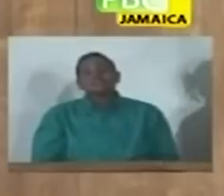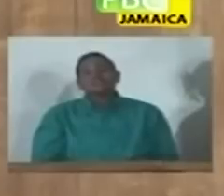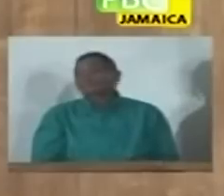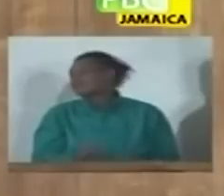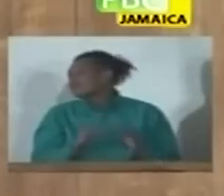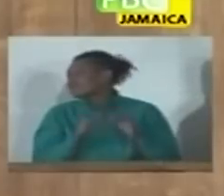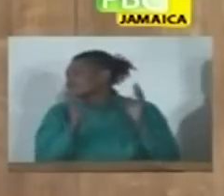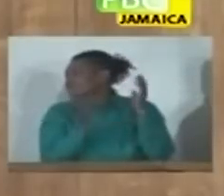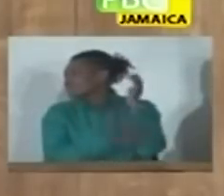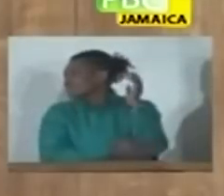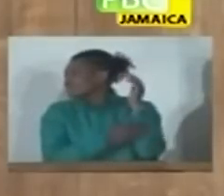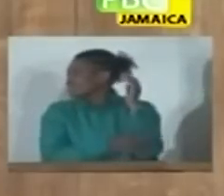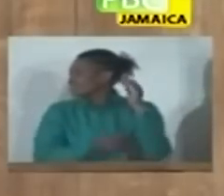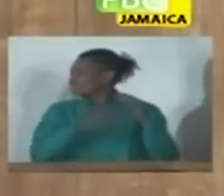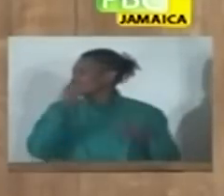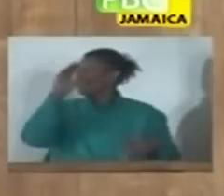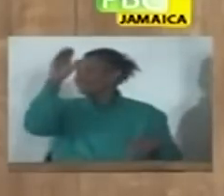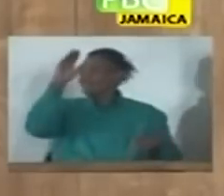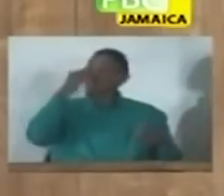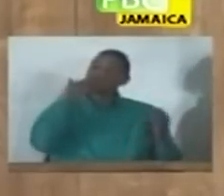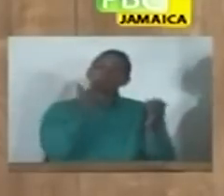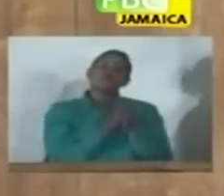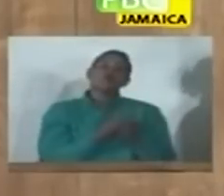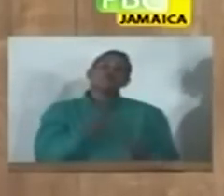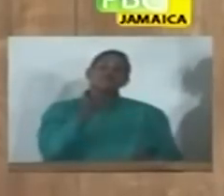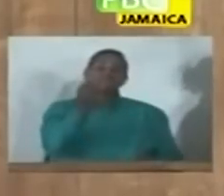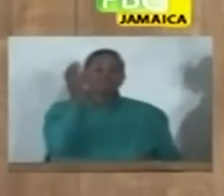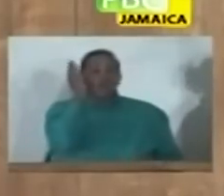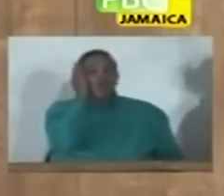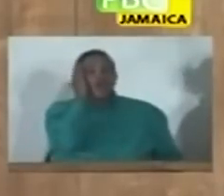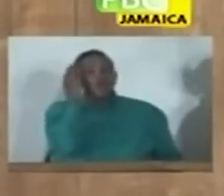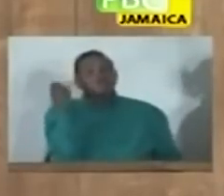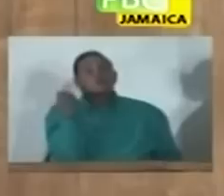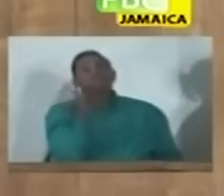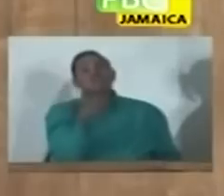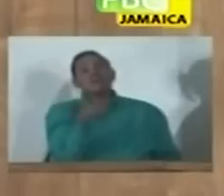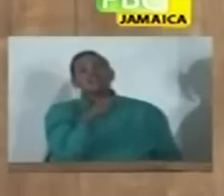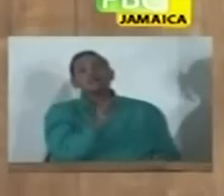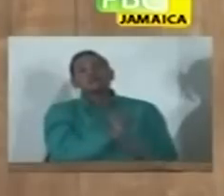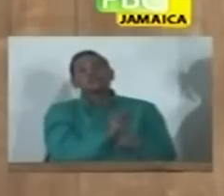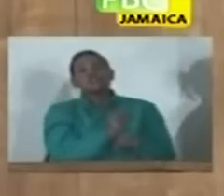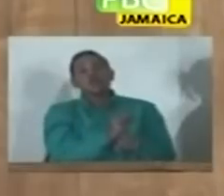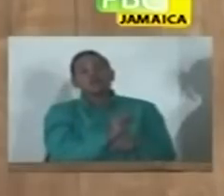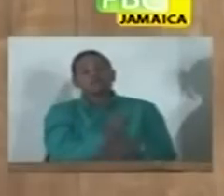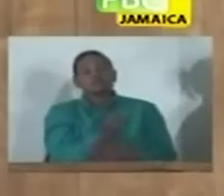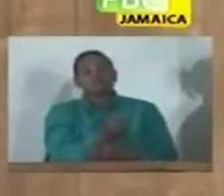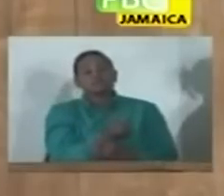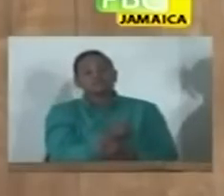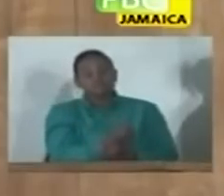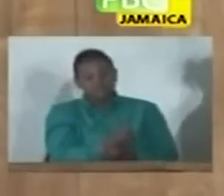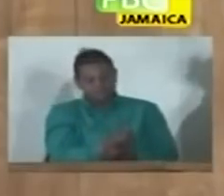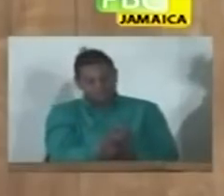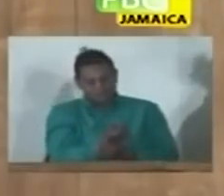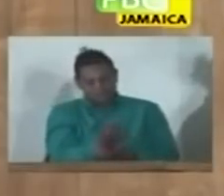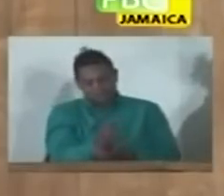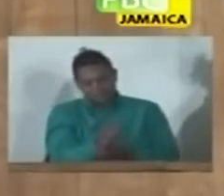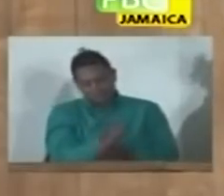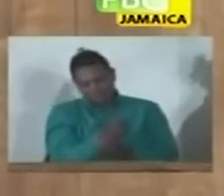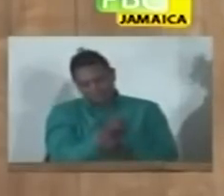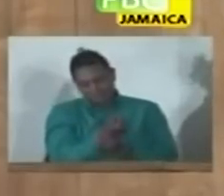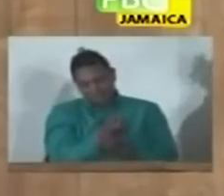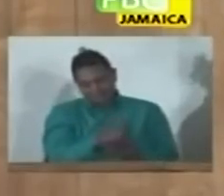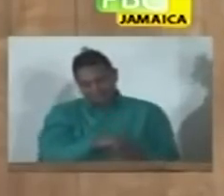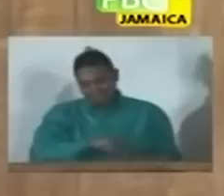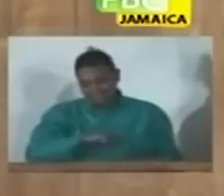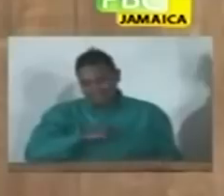We give them accommodation. We provide them with jobs. I wish, Mr. President, that